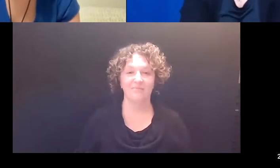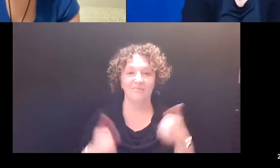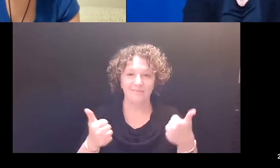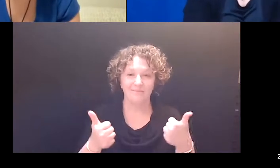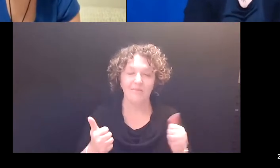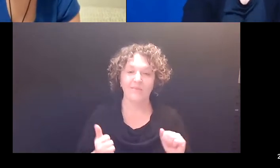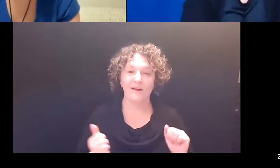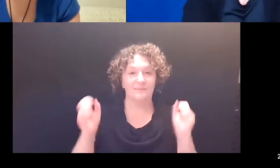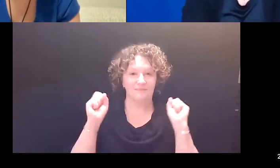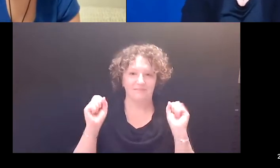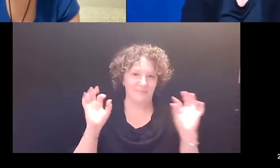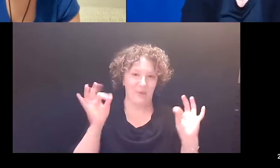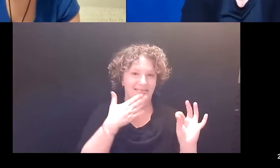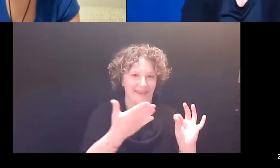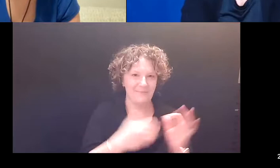Okay, perfect.